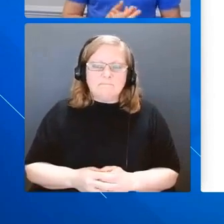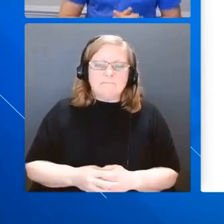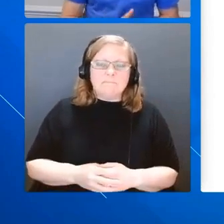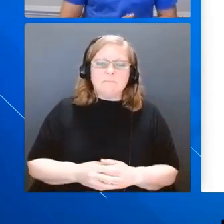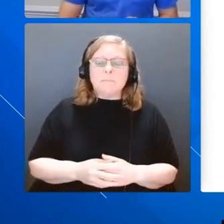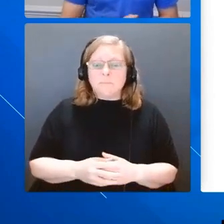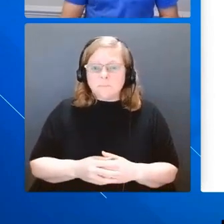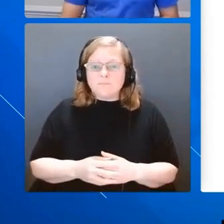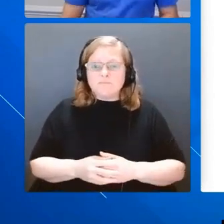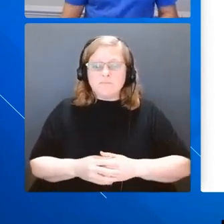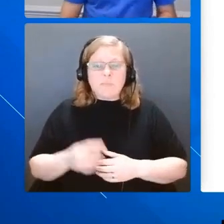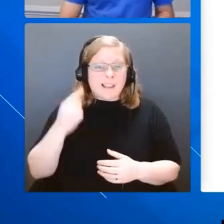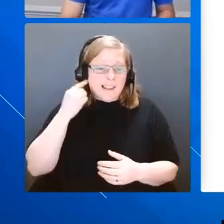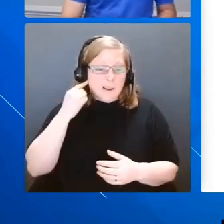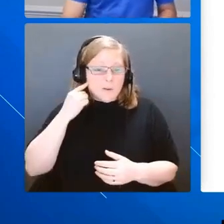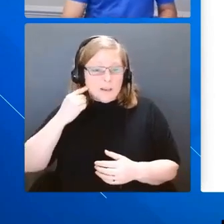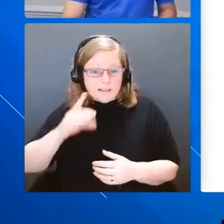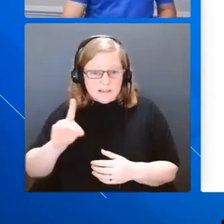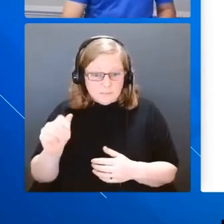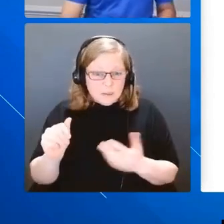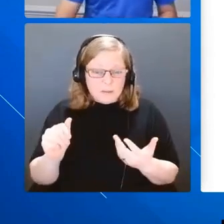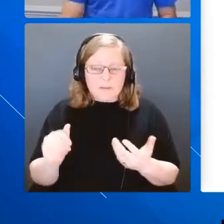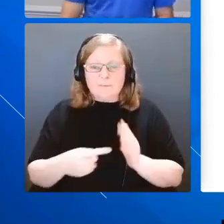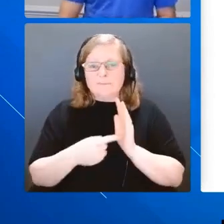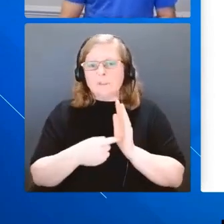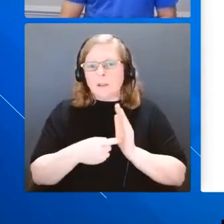So hearing disabilities, they could be,